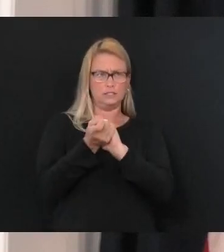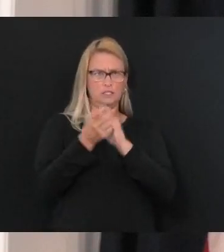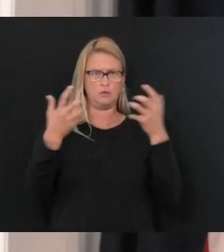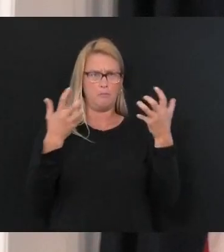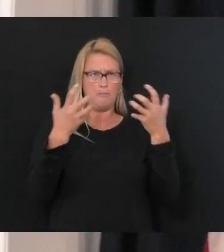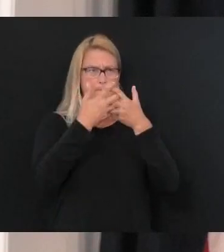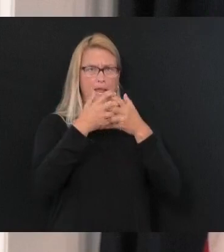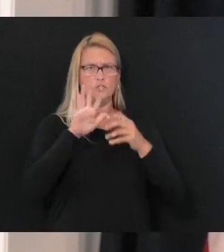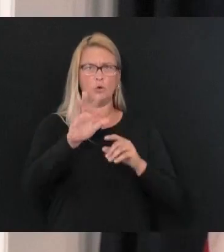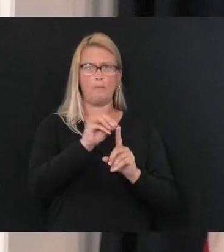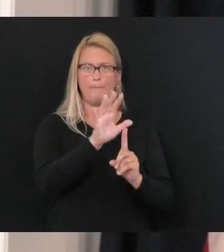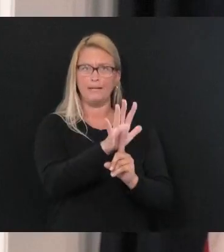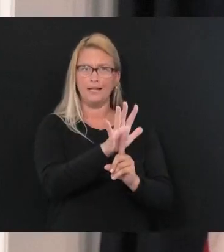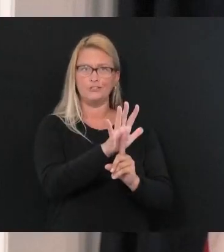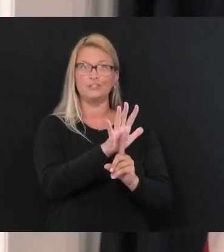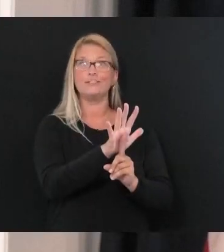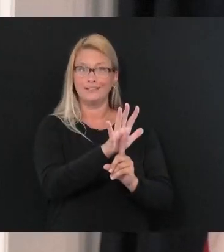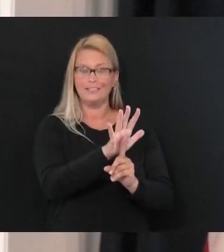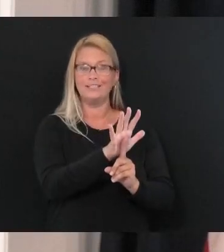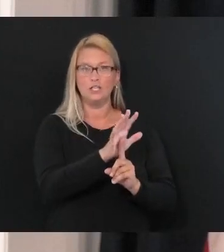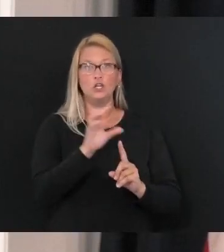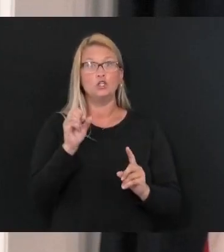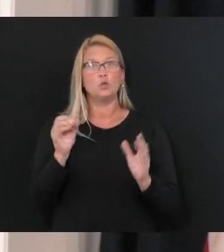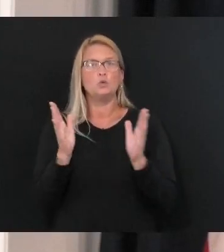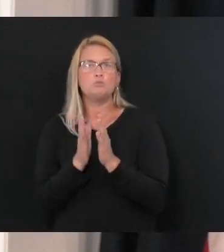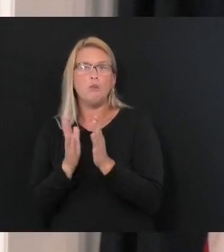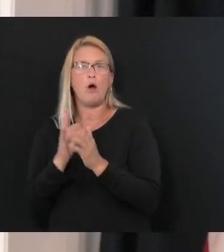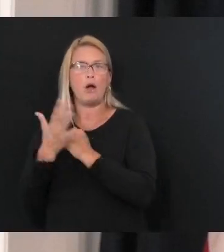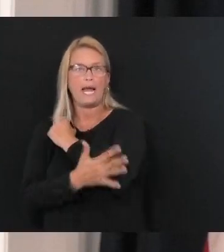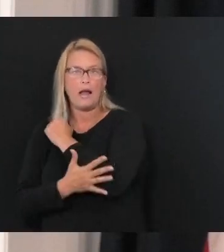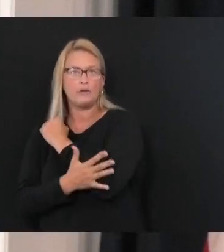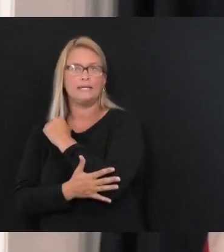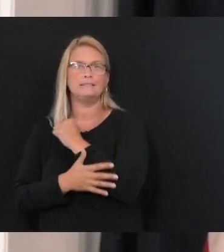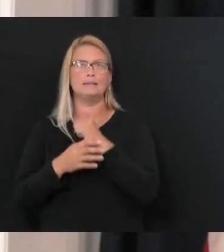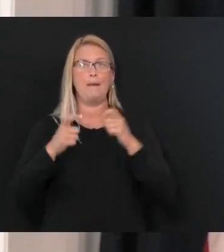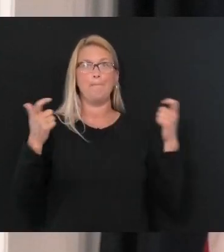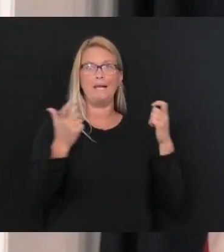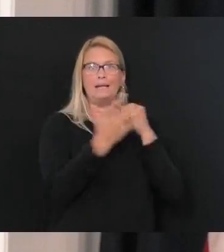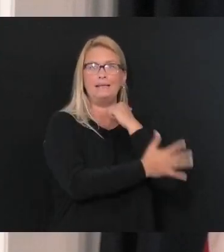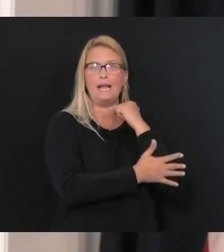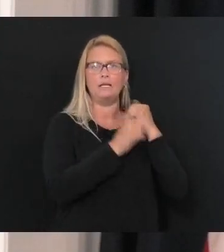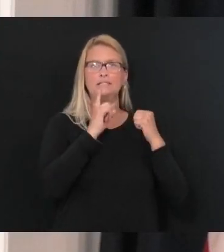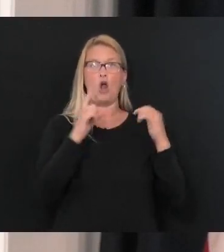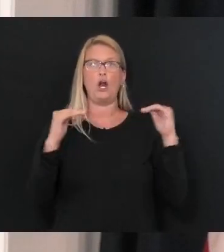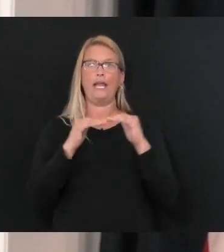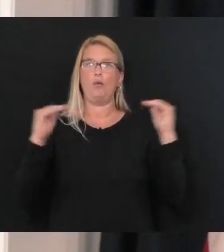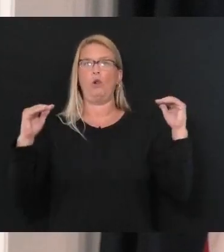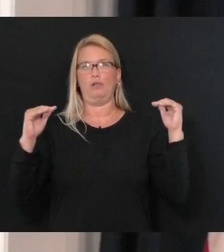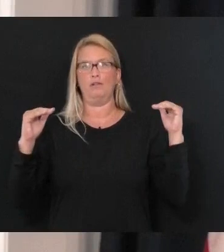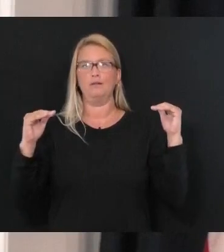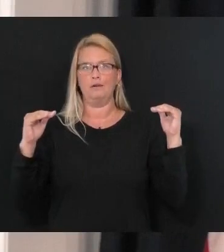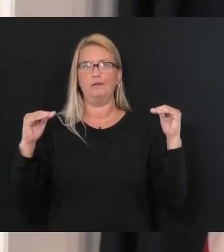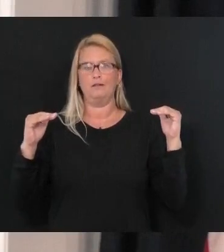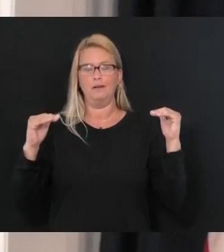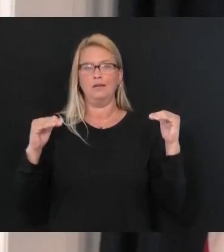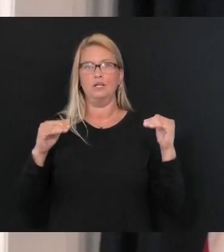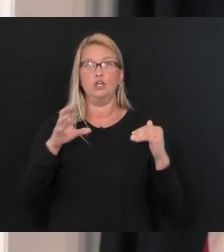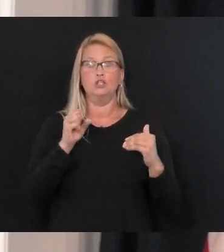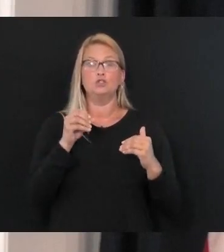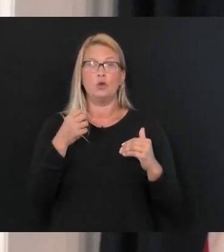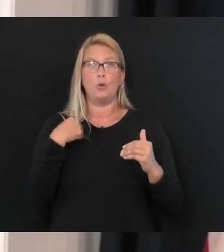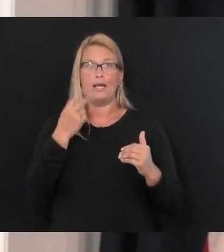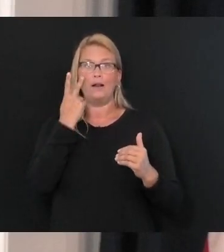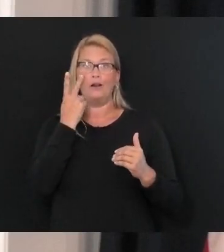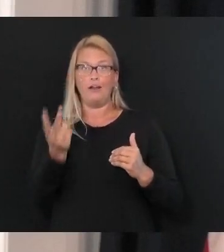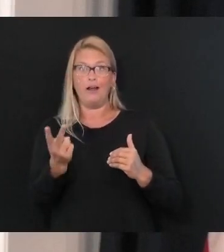100,000 population, so small counties and big counties can be compared equally. And so as we look at this guidance